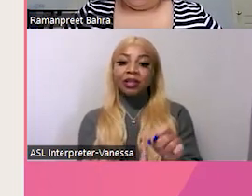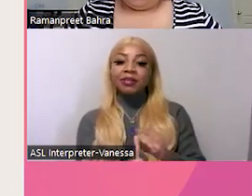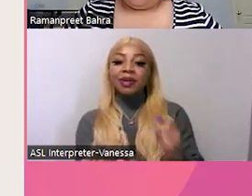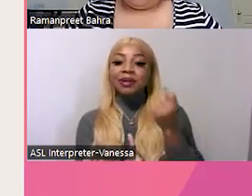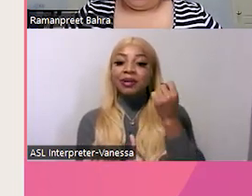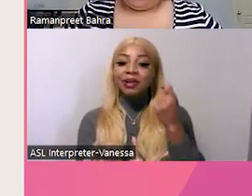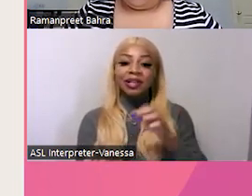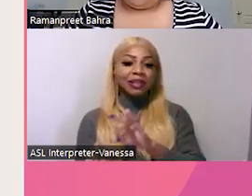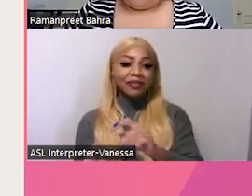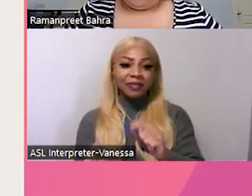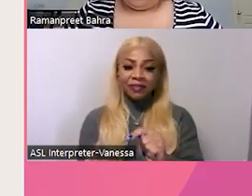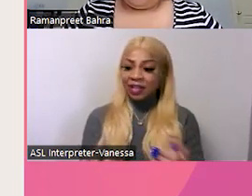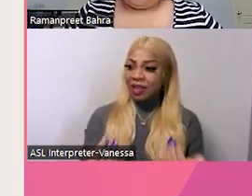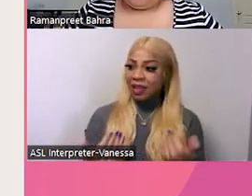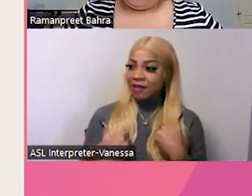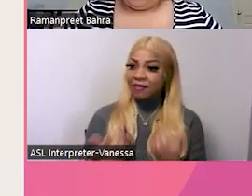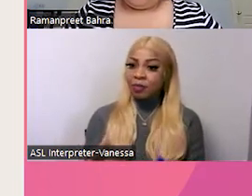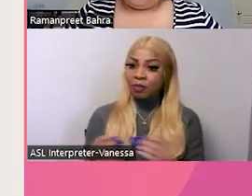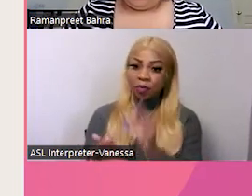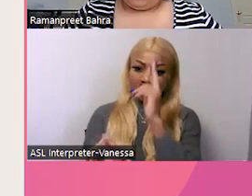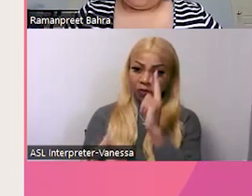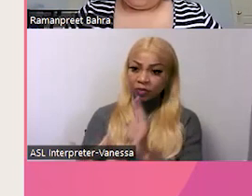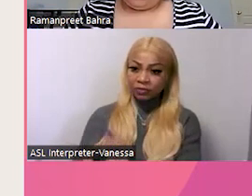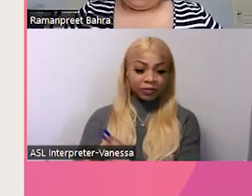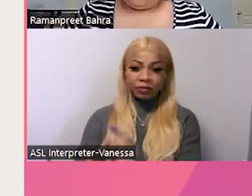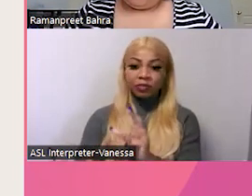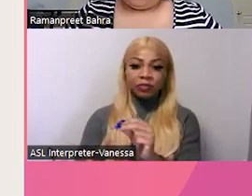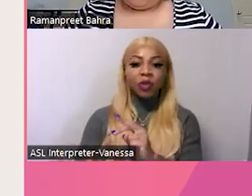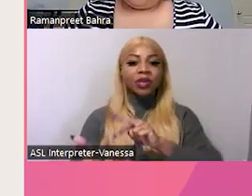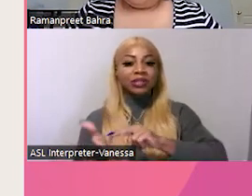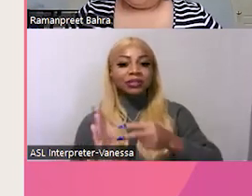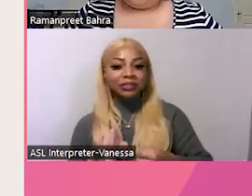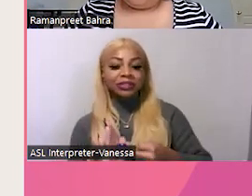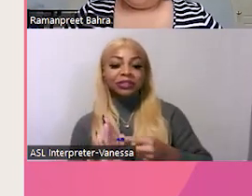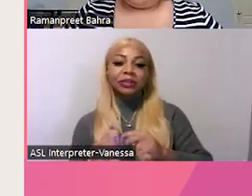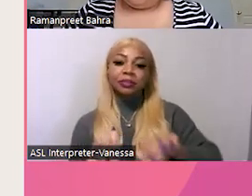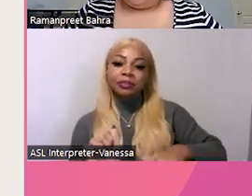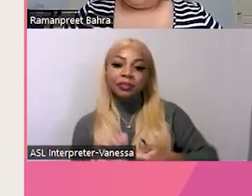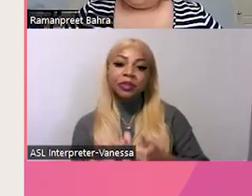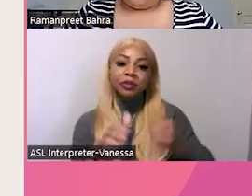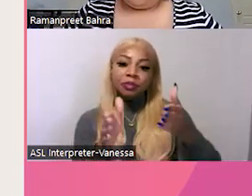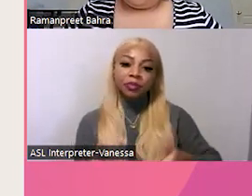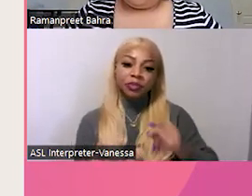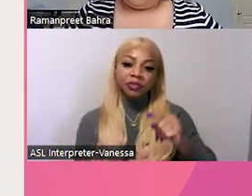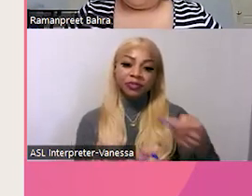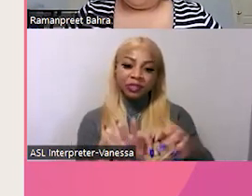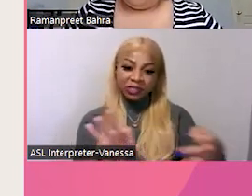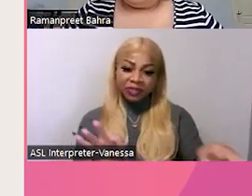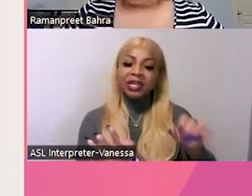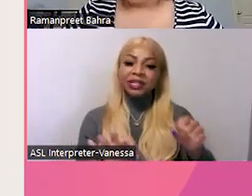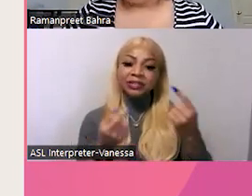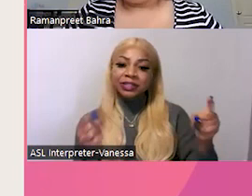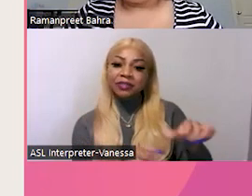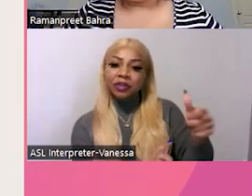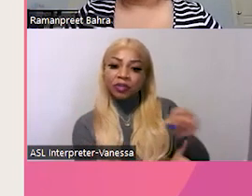being treated with more respect, which is the intention behind person-first language, and does work in other situations where people call